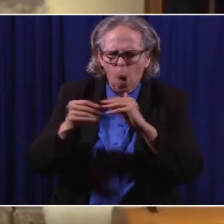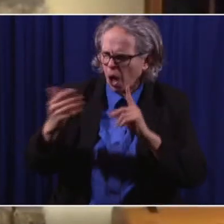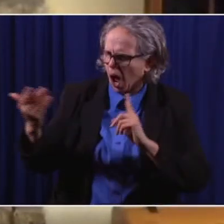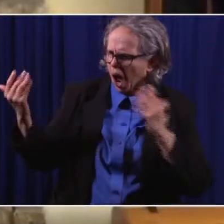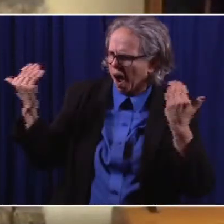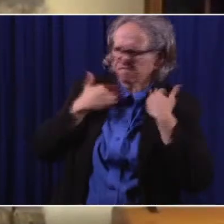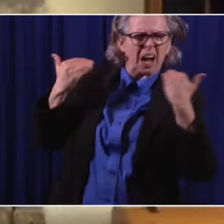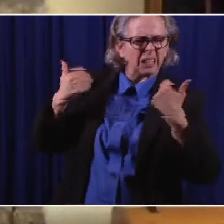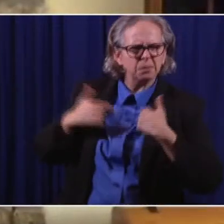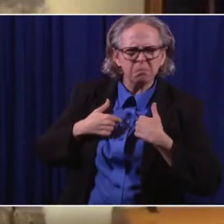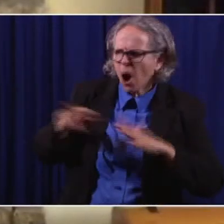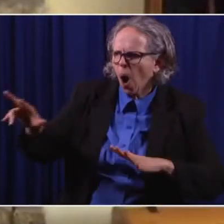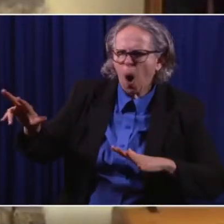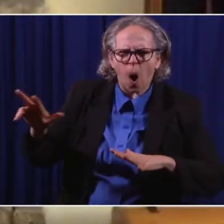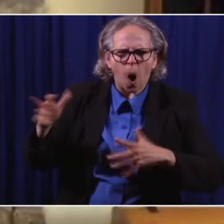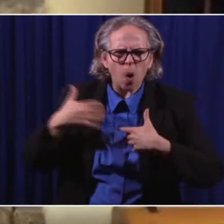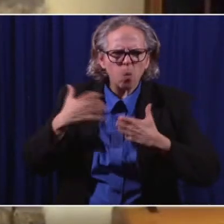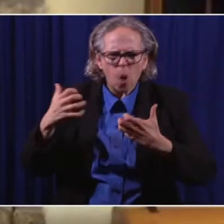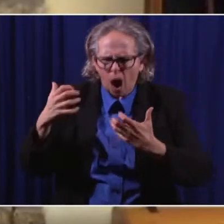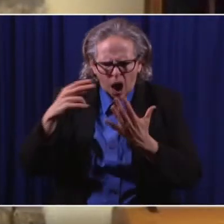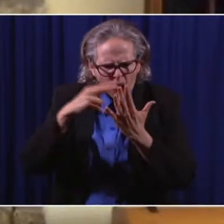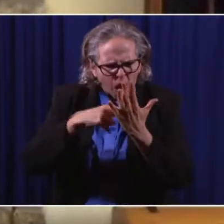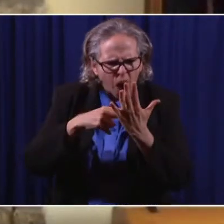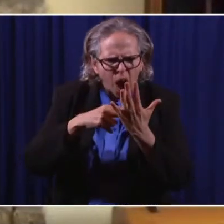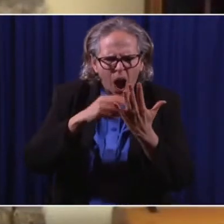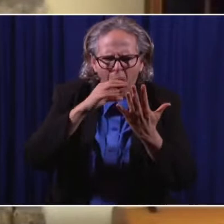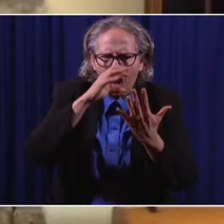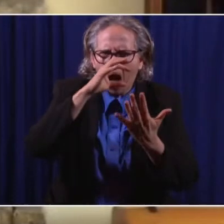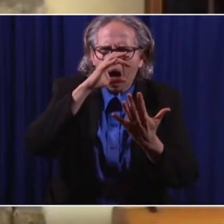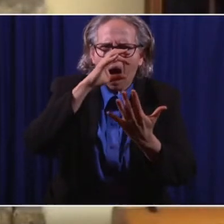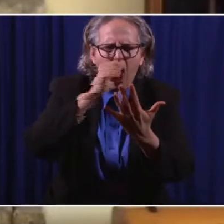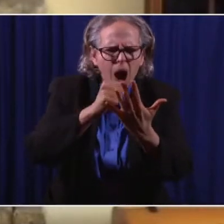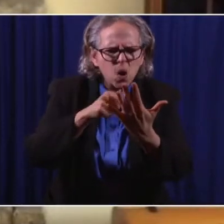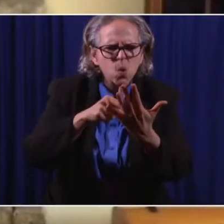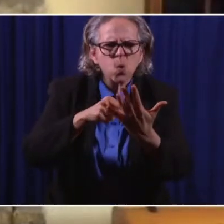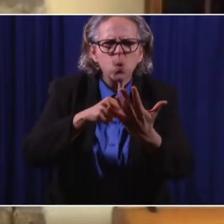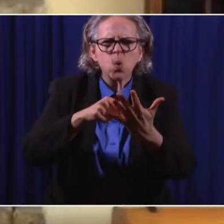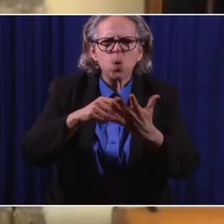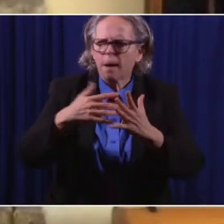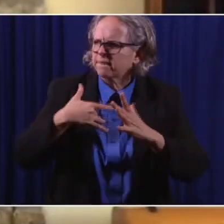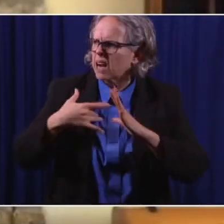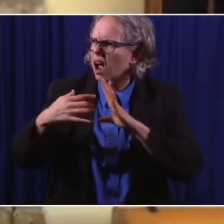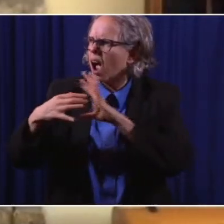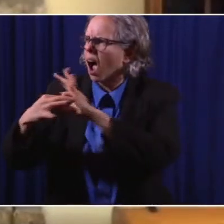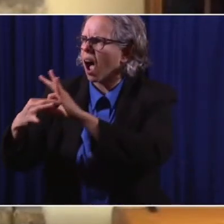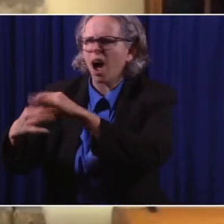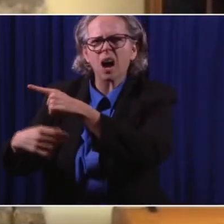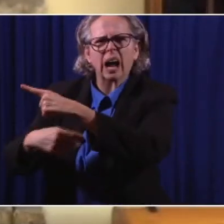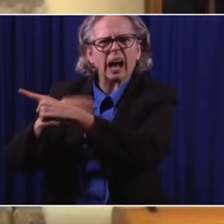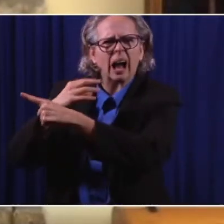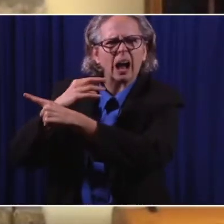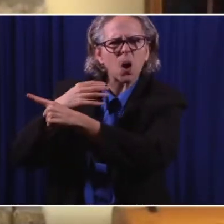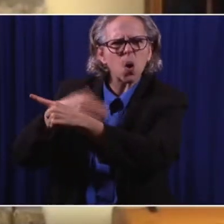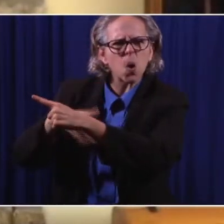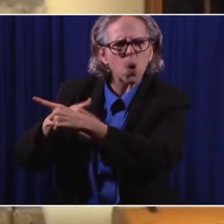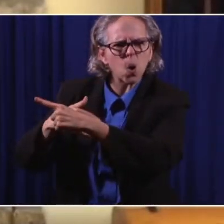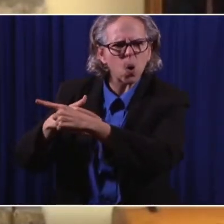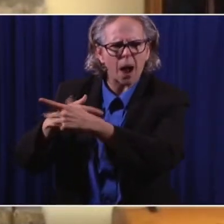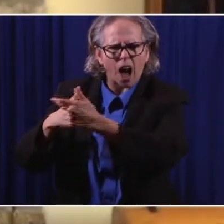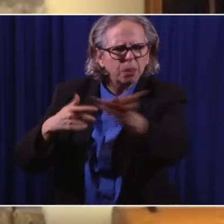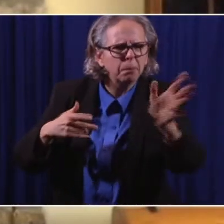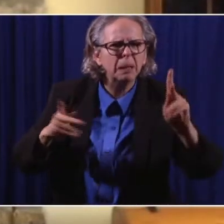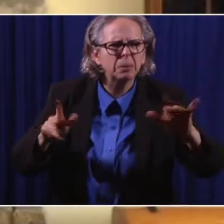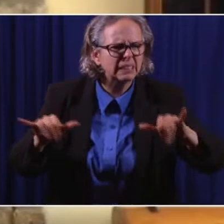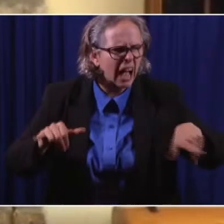compelling. And I thought I related to it because I think it's something that anybody could do. Anybody who